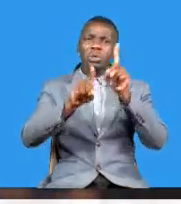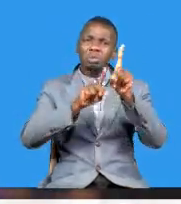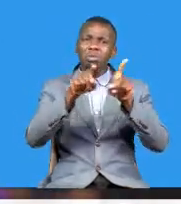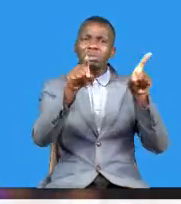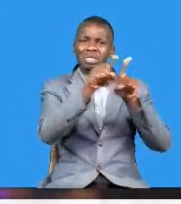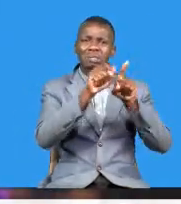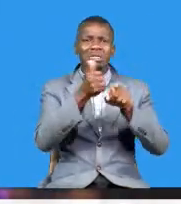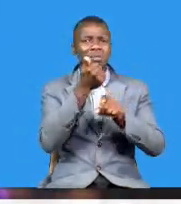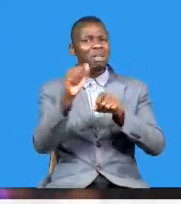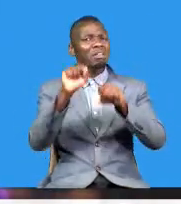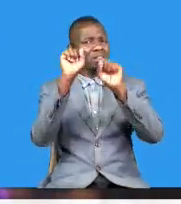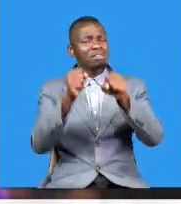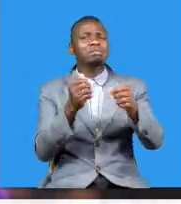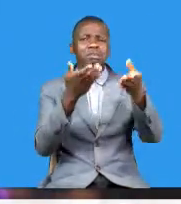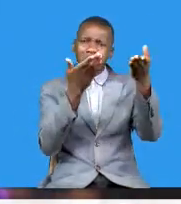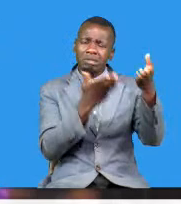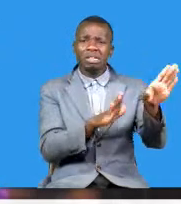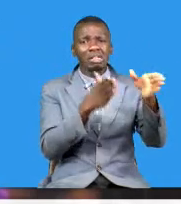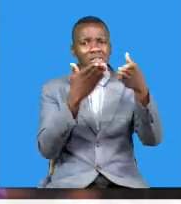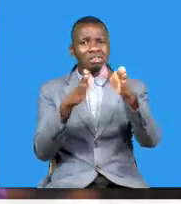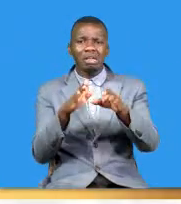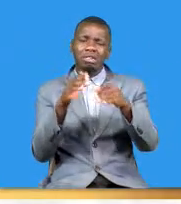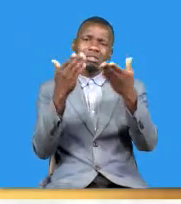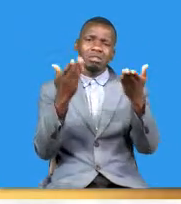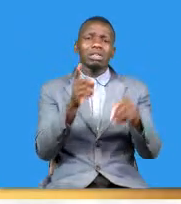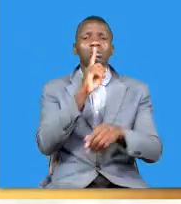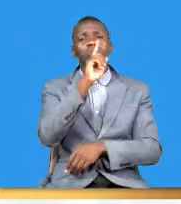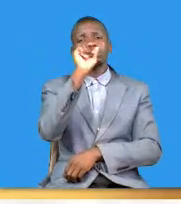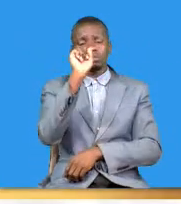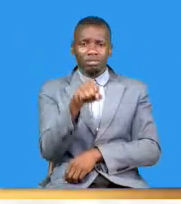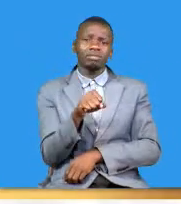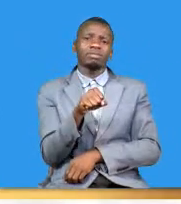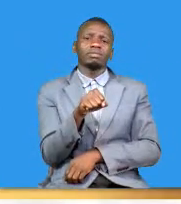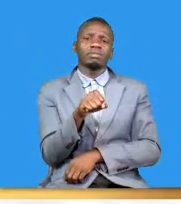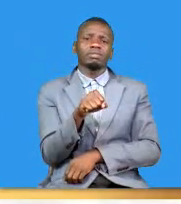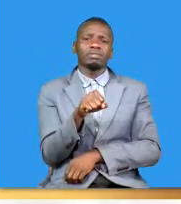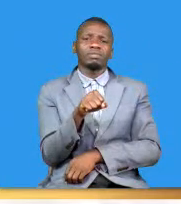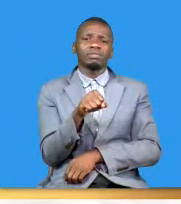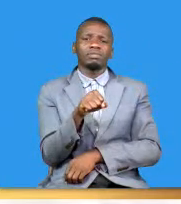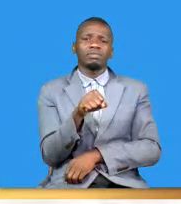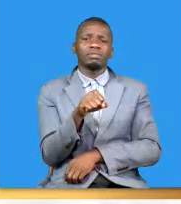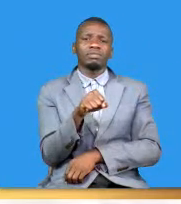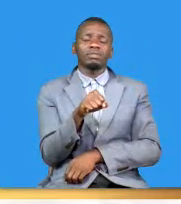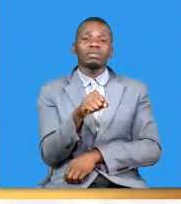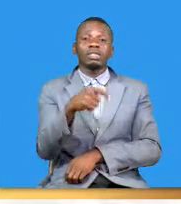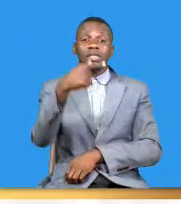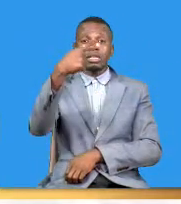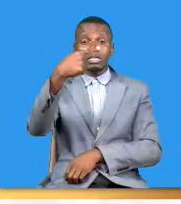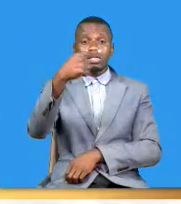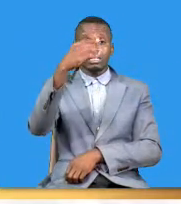to death in certain cases. Sexual and gender-based violence,